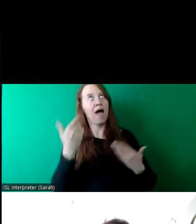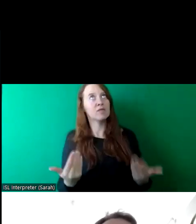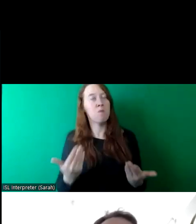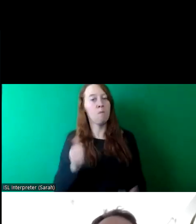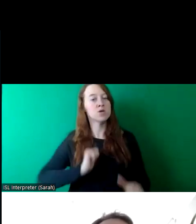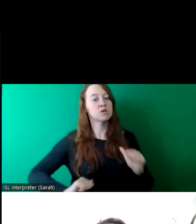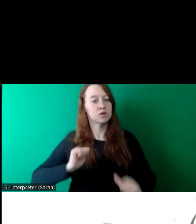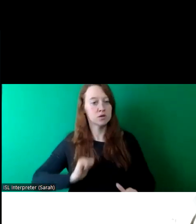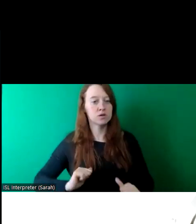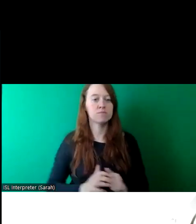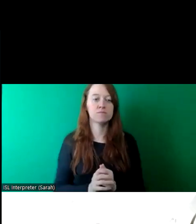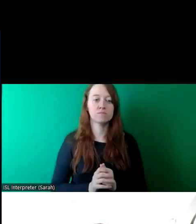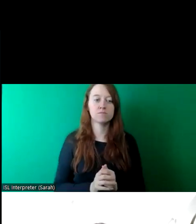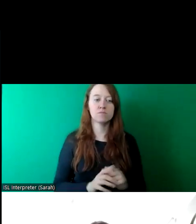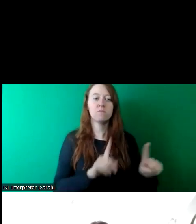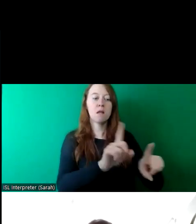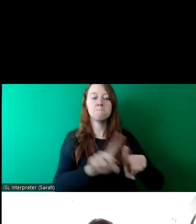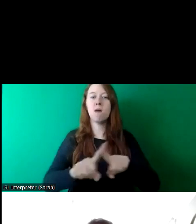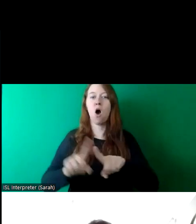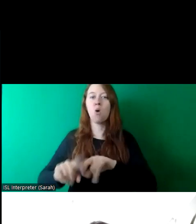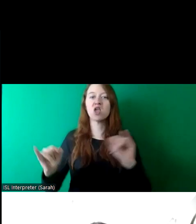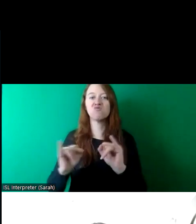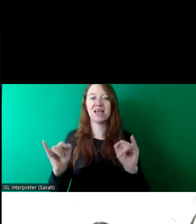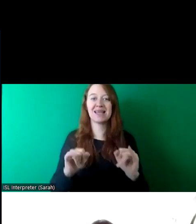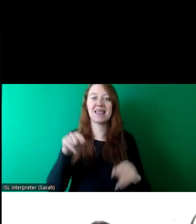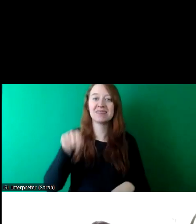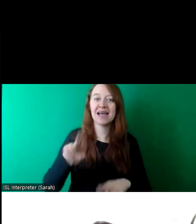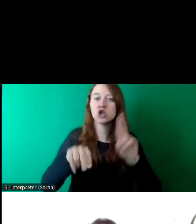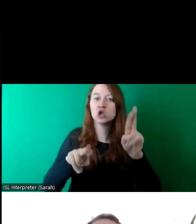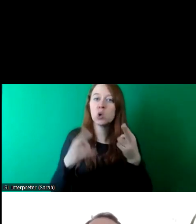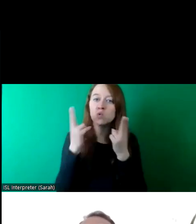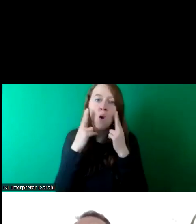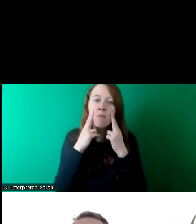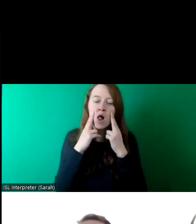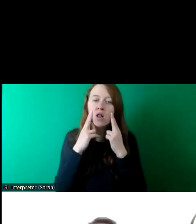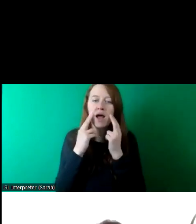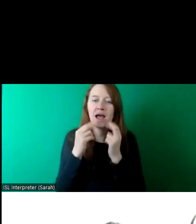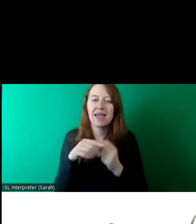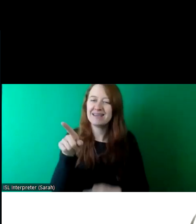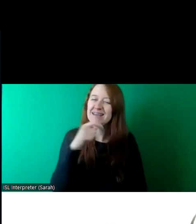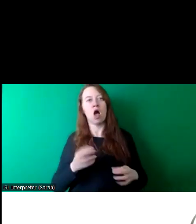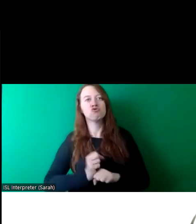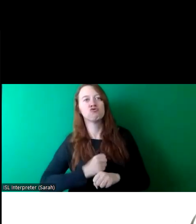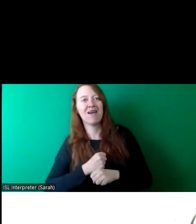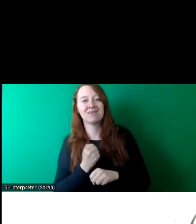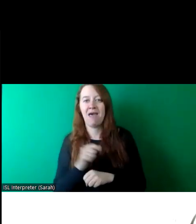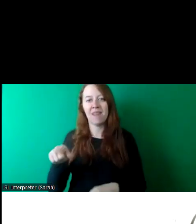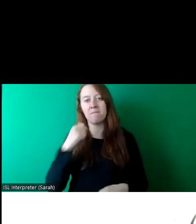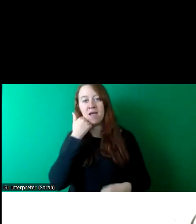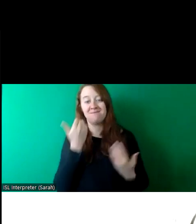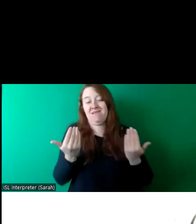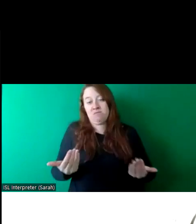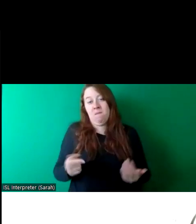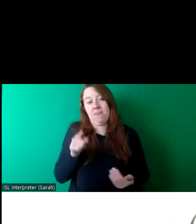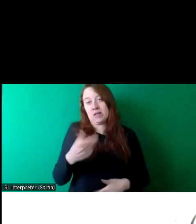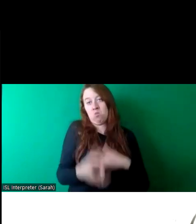that the polycrisis is the new normal and we shouldn't get too worked up, relax, he said. This is the condition of our current moment. So I'd like to look at climate